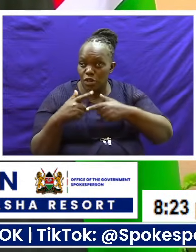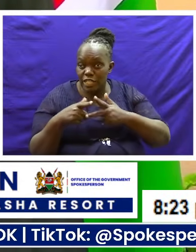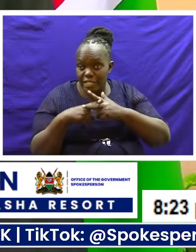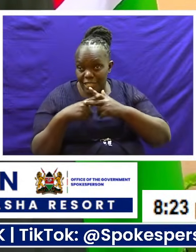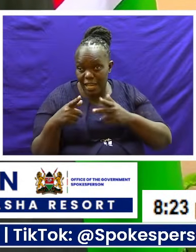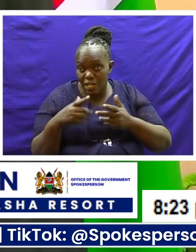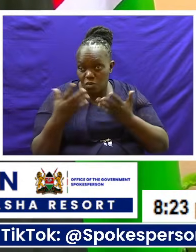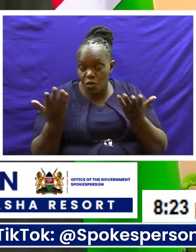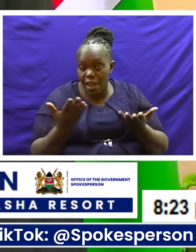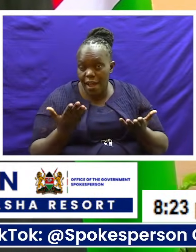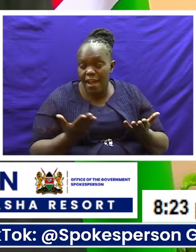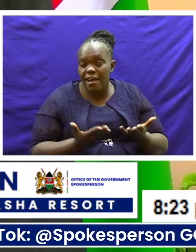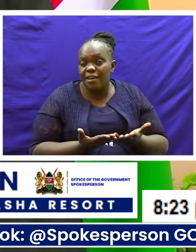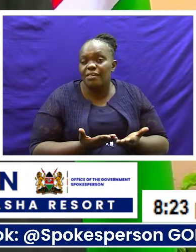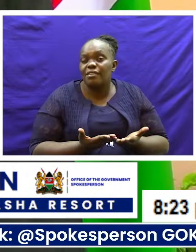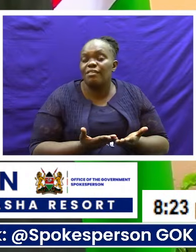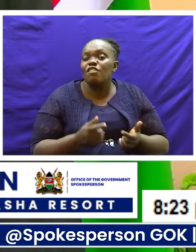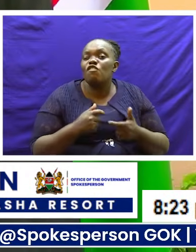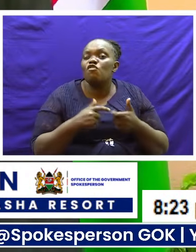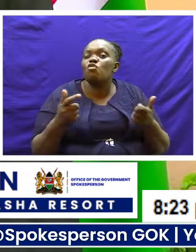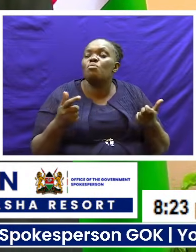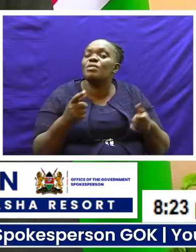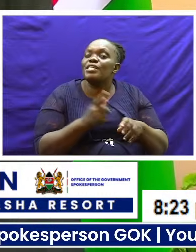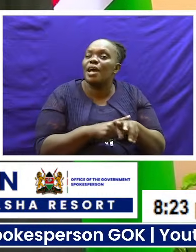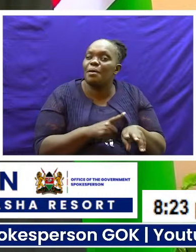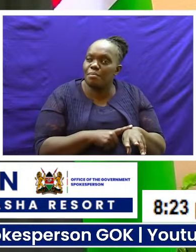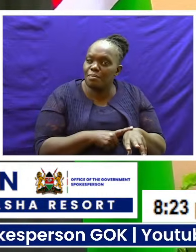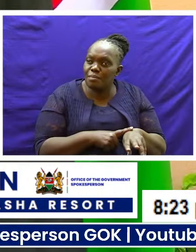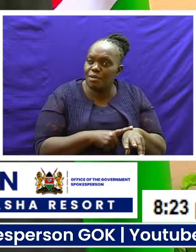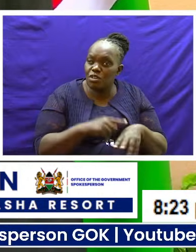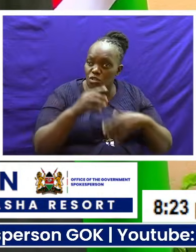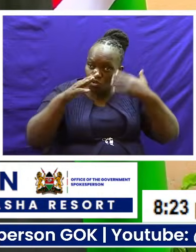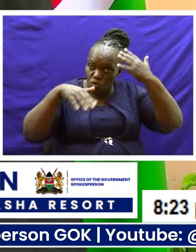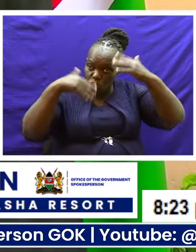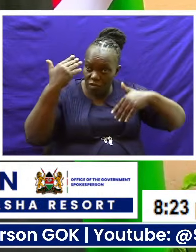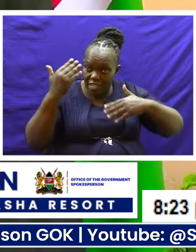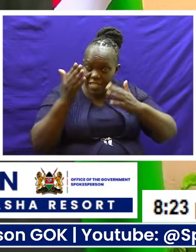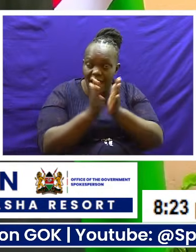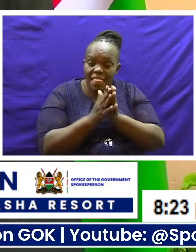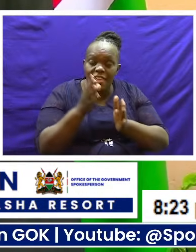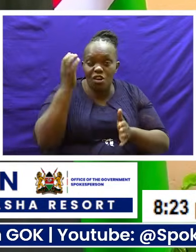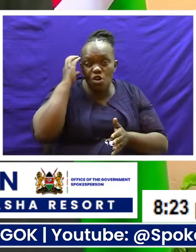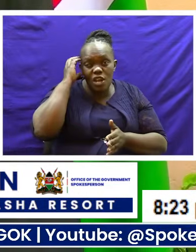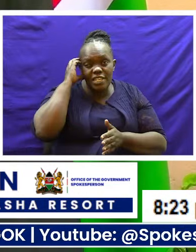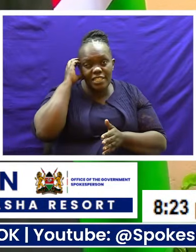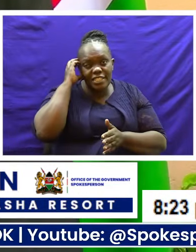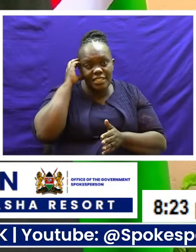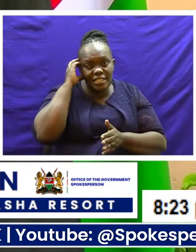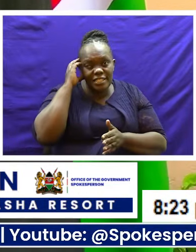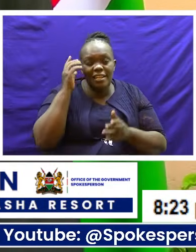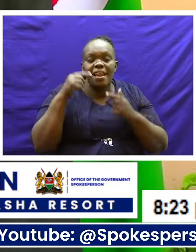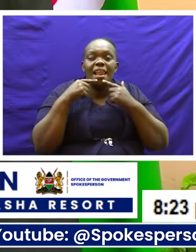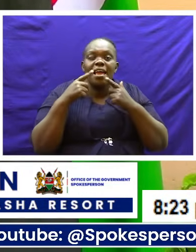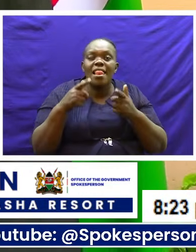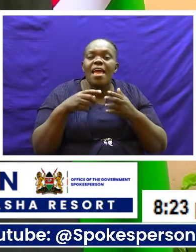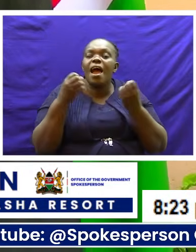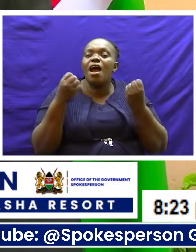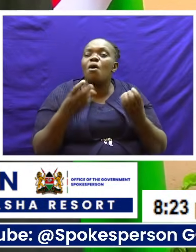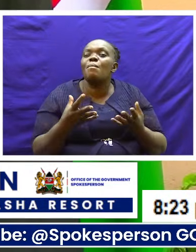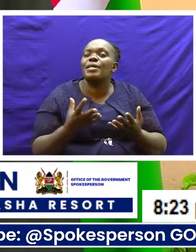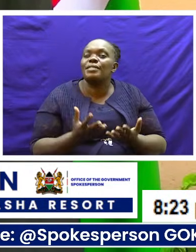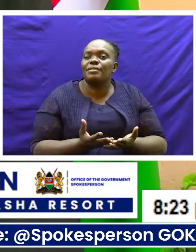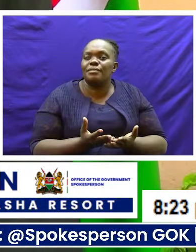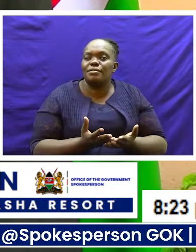starts from when the universities and the colleges declare how many